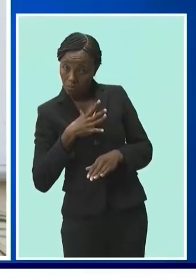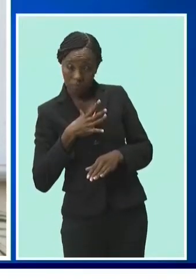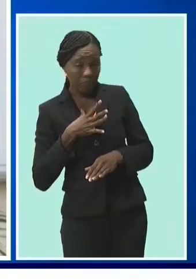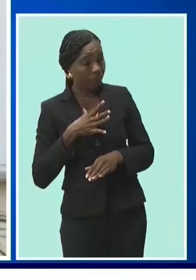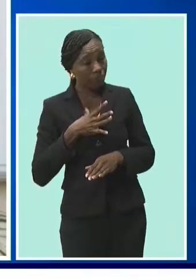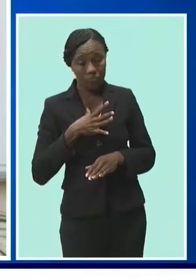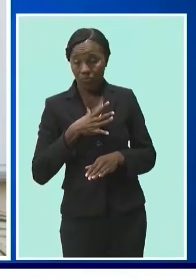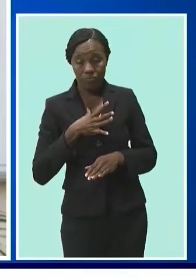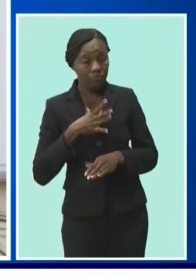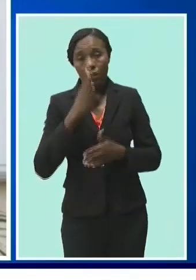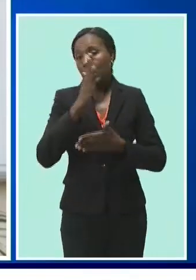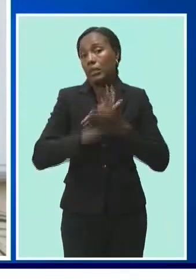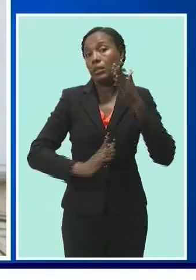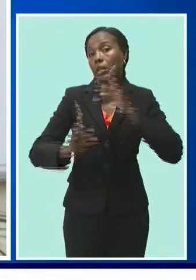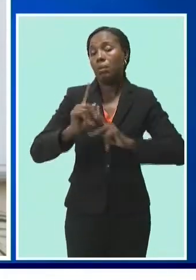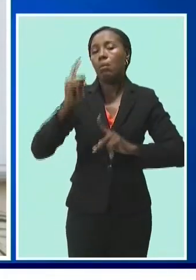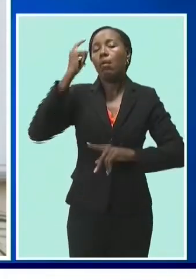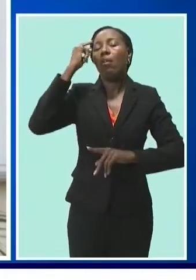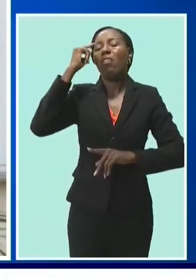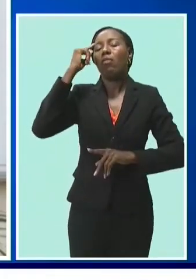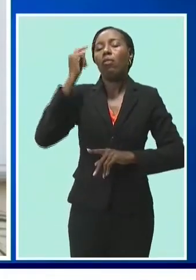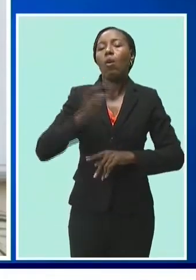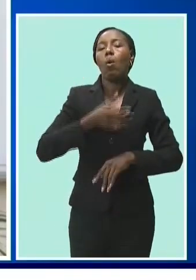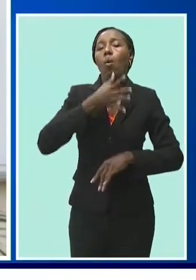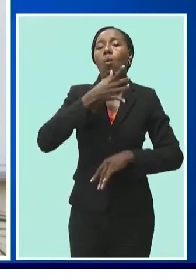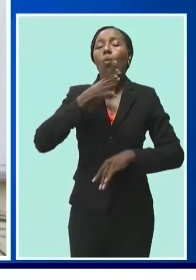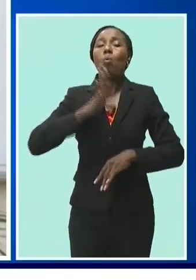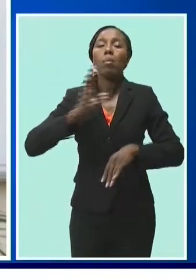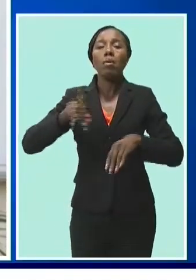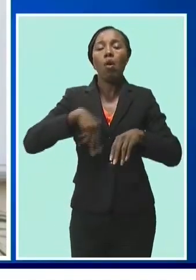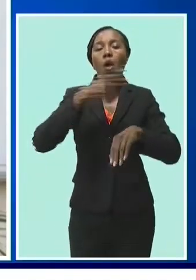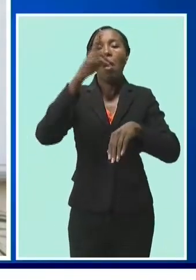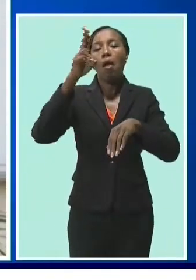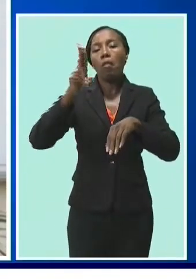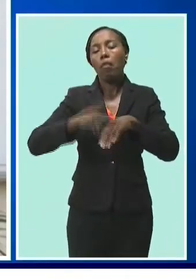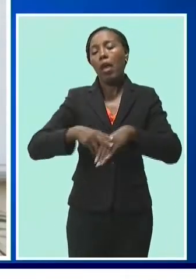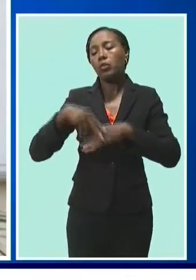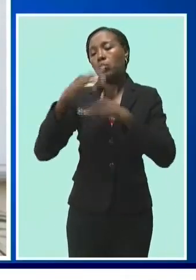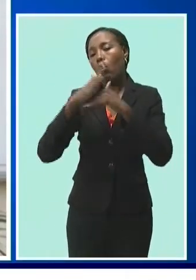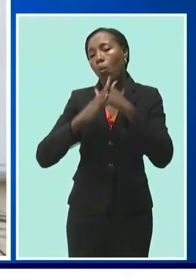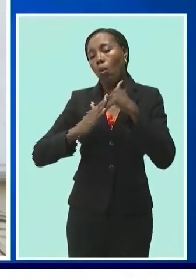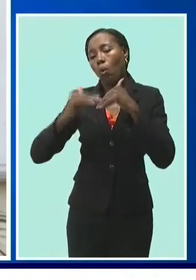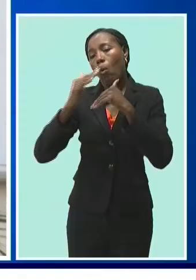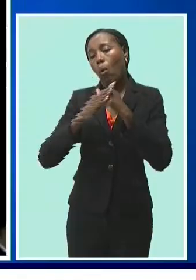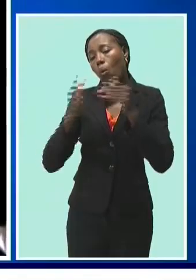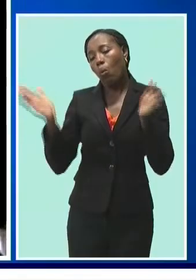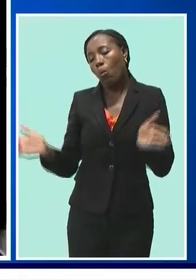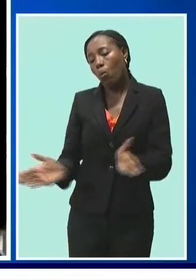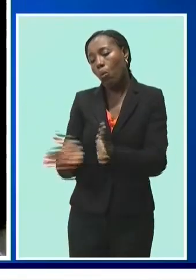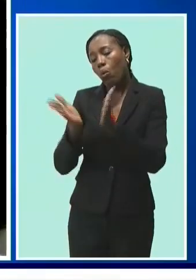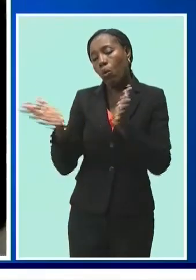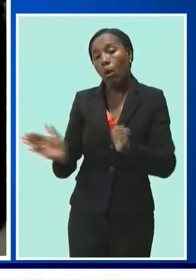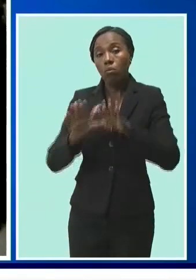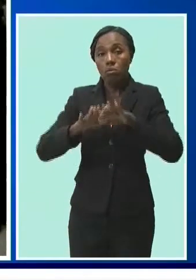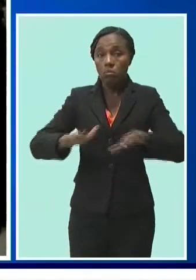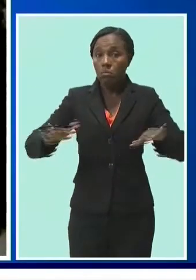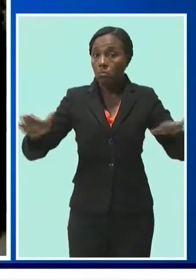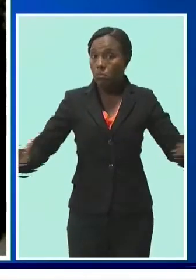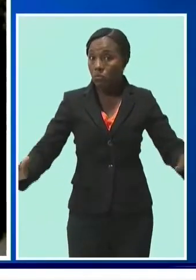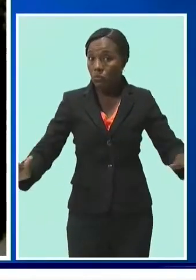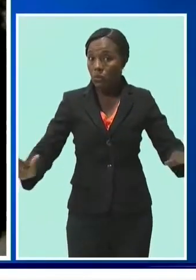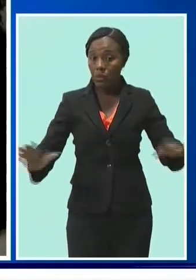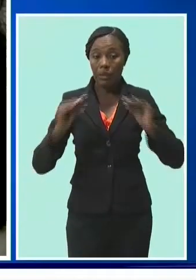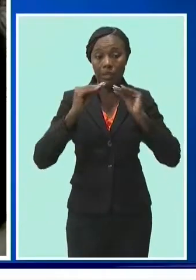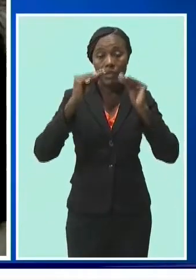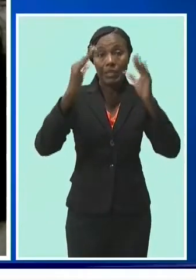Some people believe that women are natural nurturers of children and that teaching